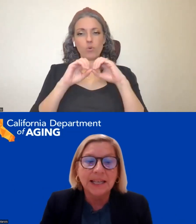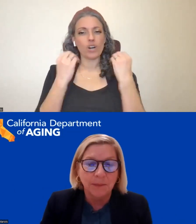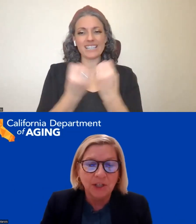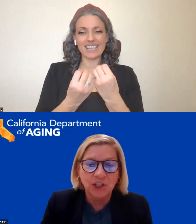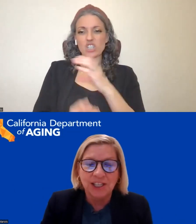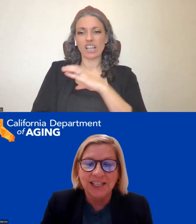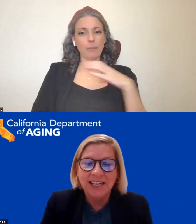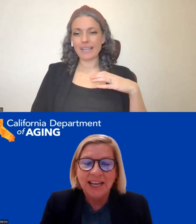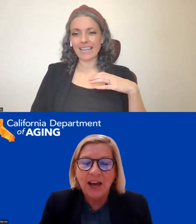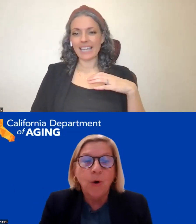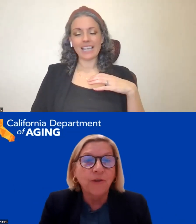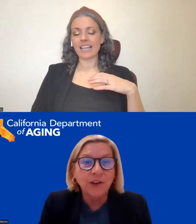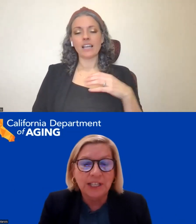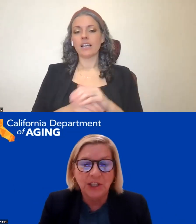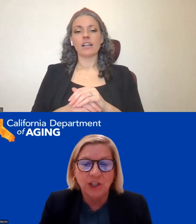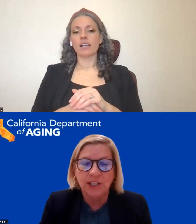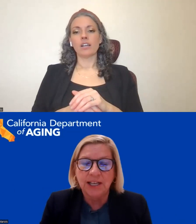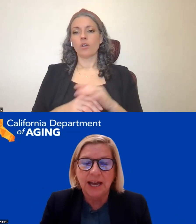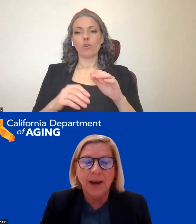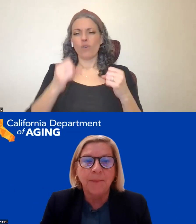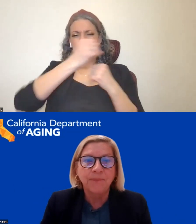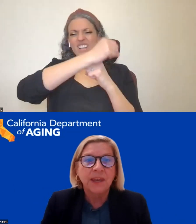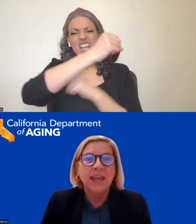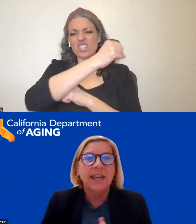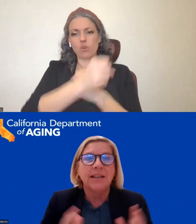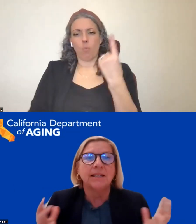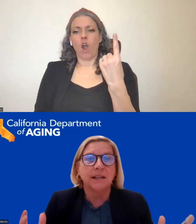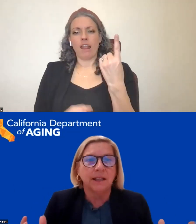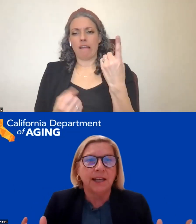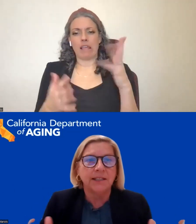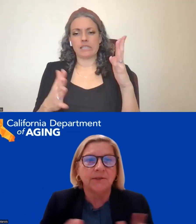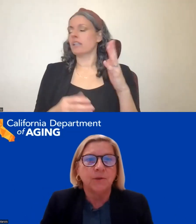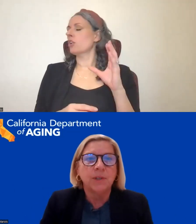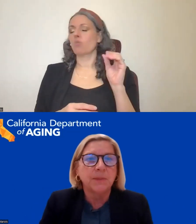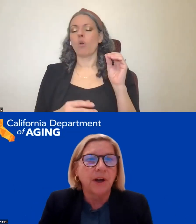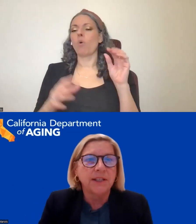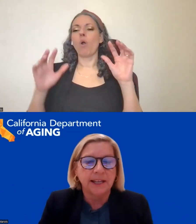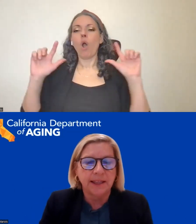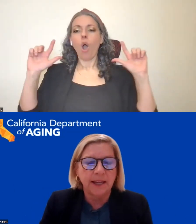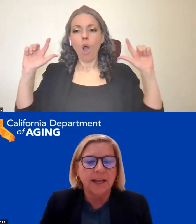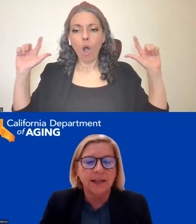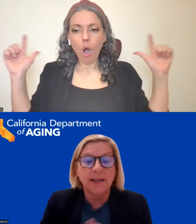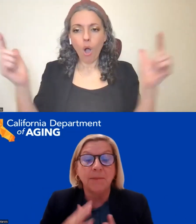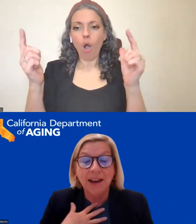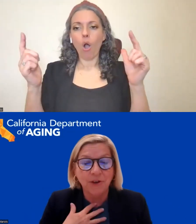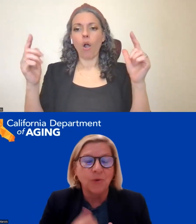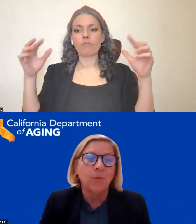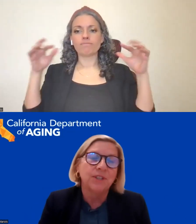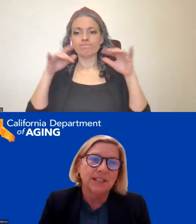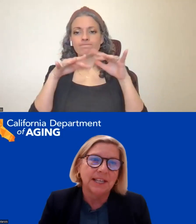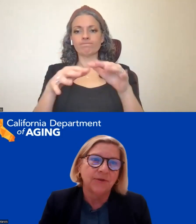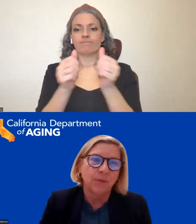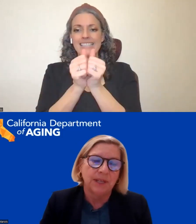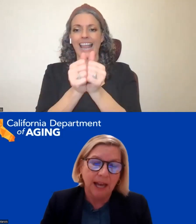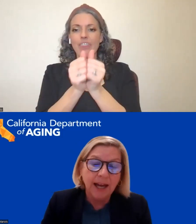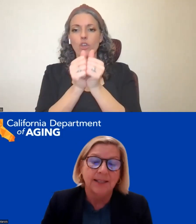committee, commission, or foundation. It is a collective response. And in my view, we're